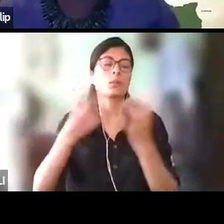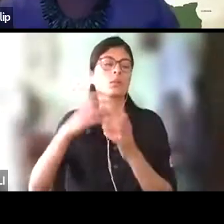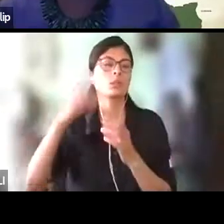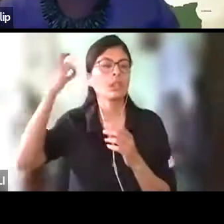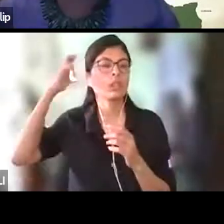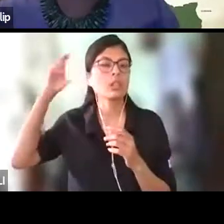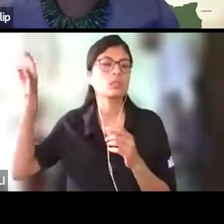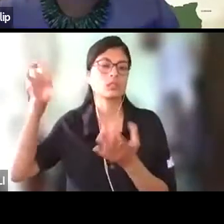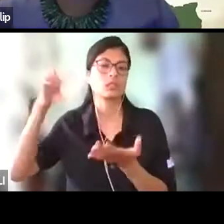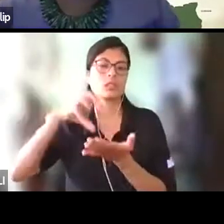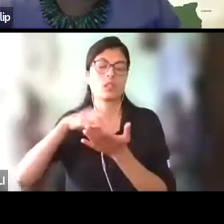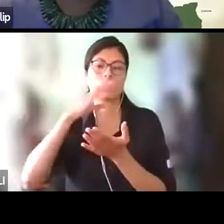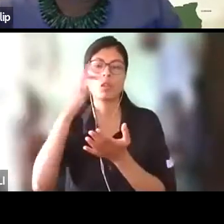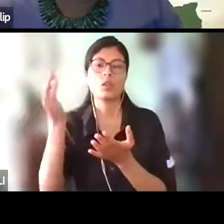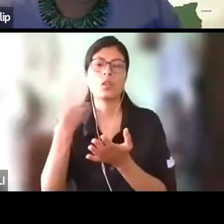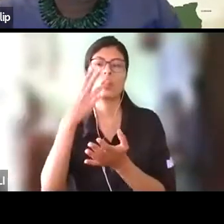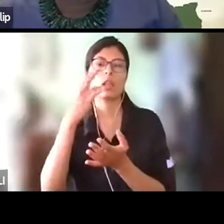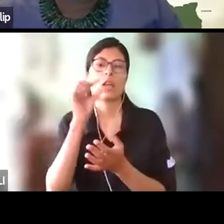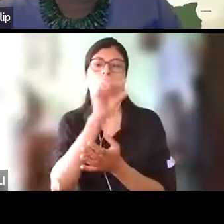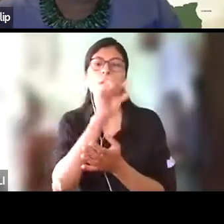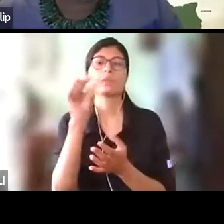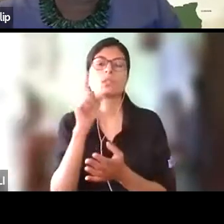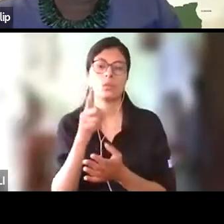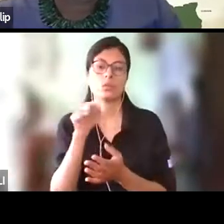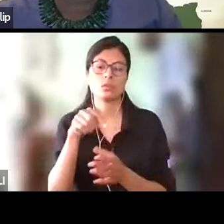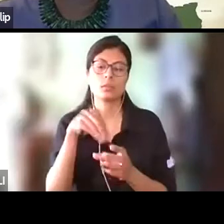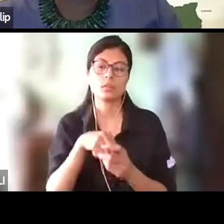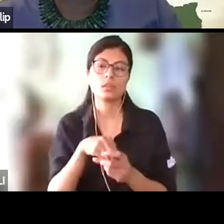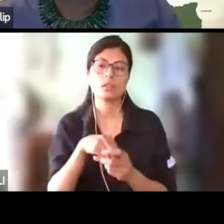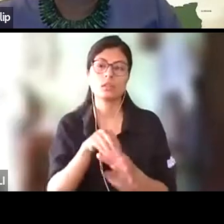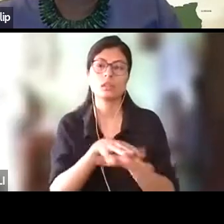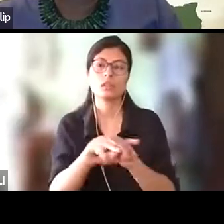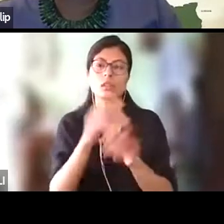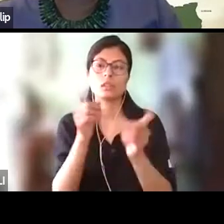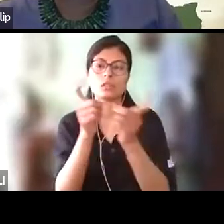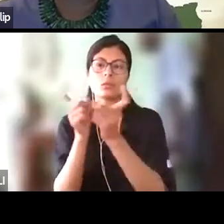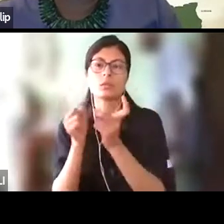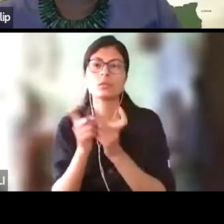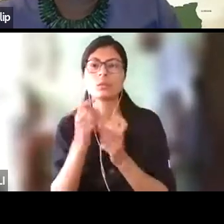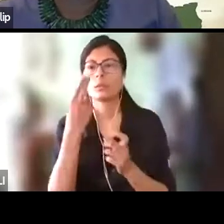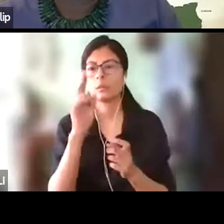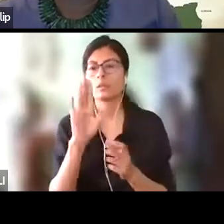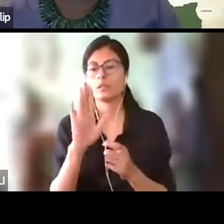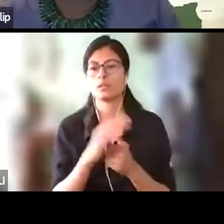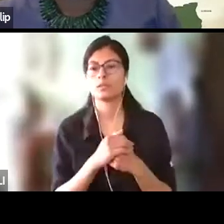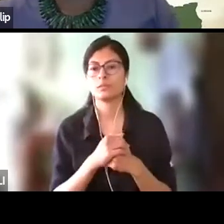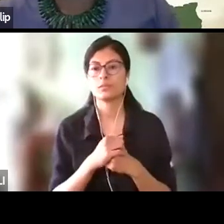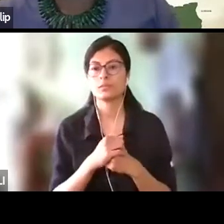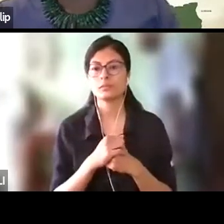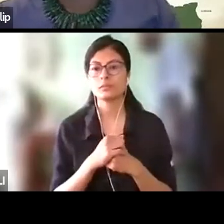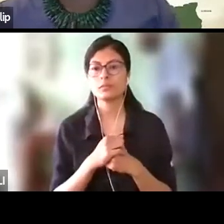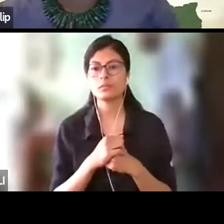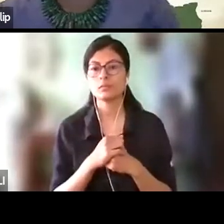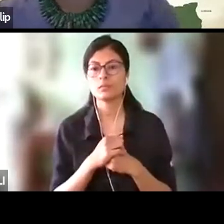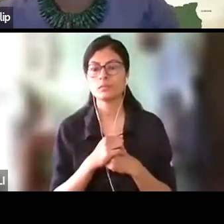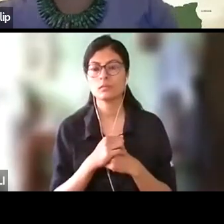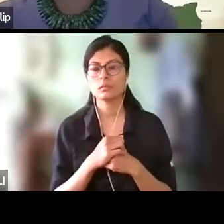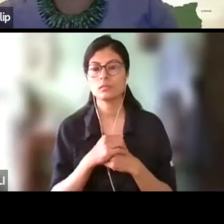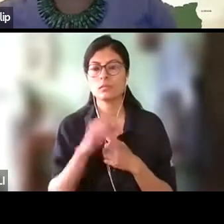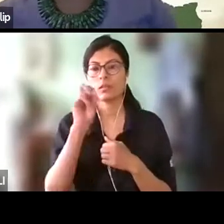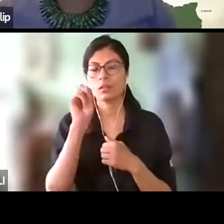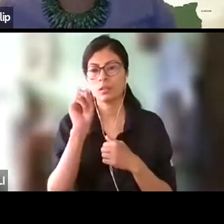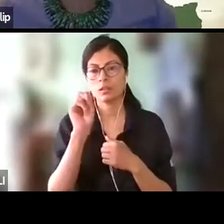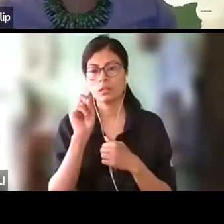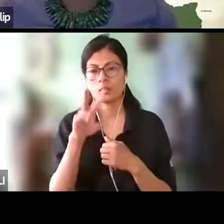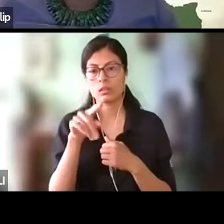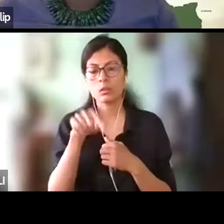people's perspective. This is what I would say. But at the same time, we know that when it comes to